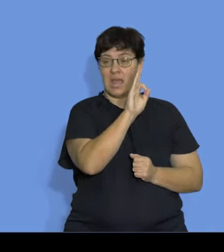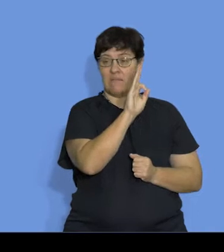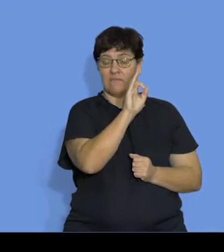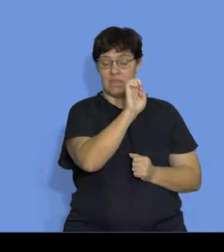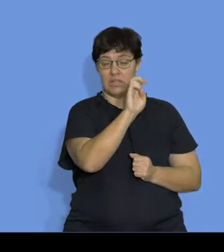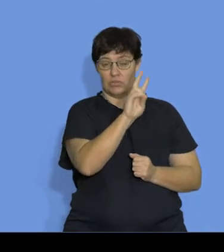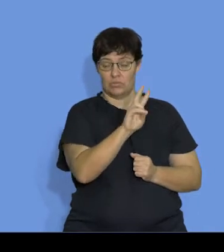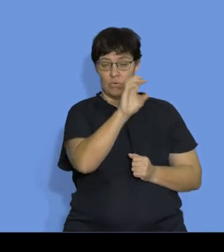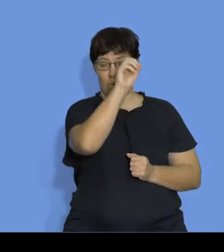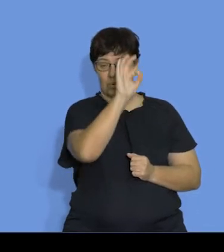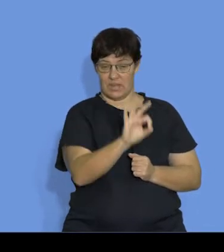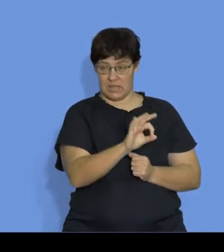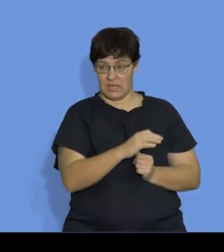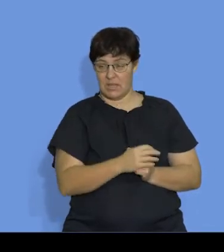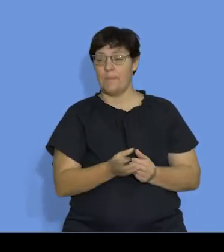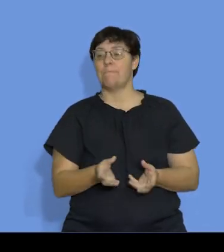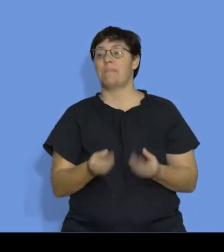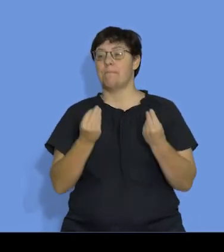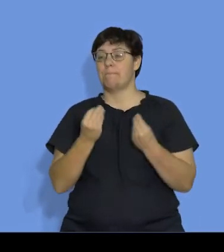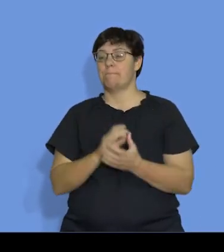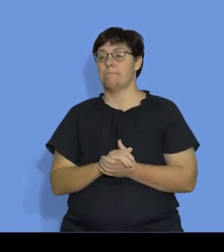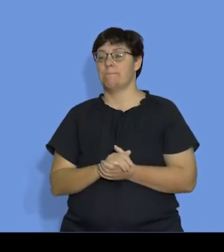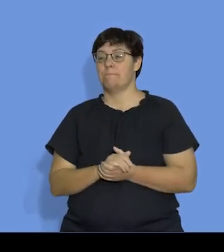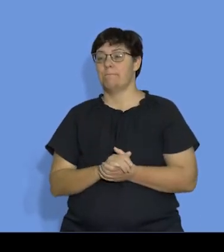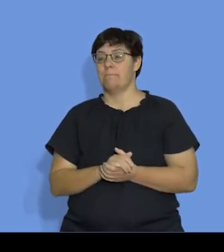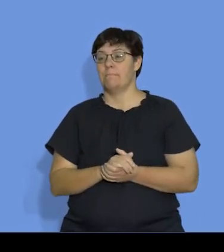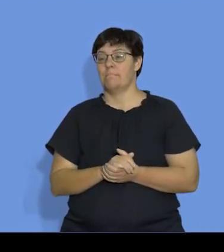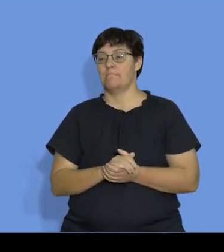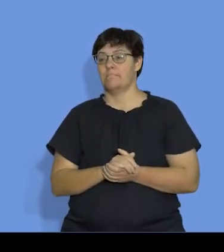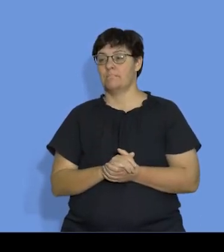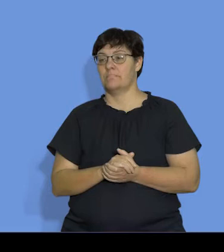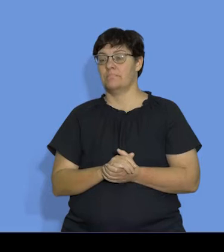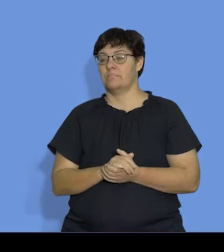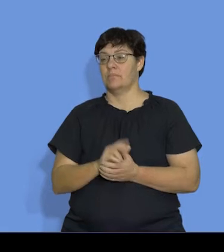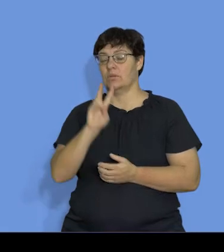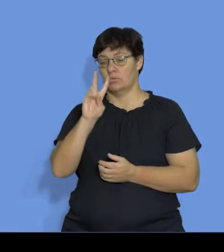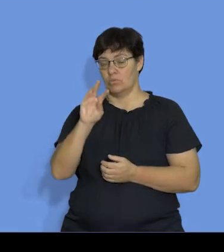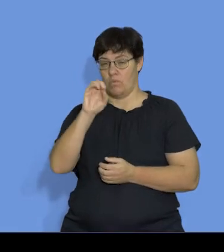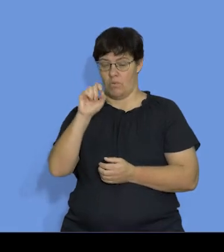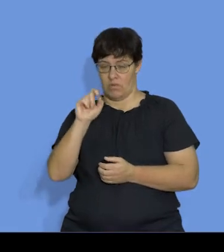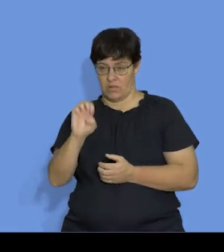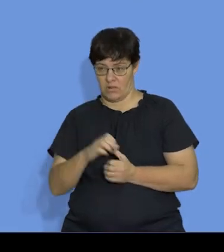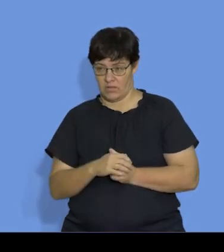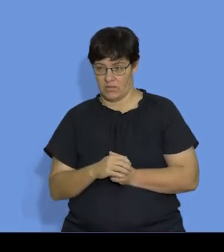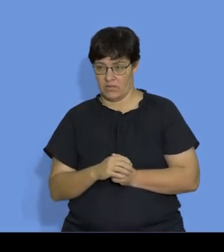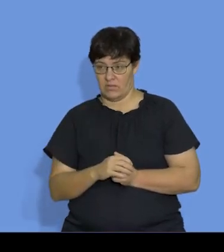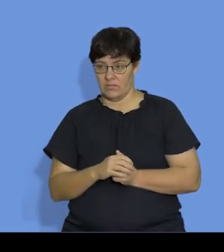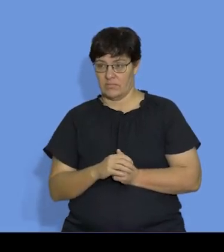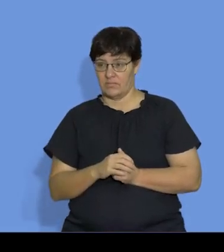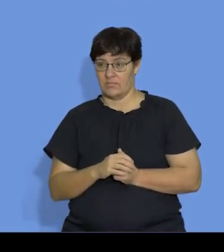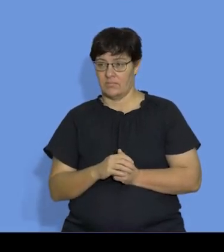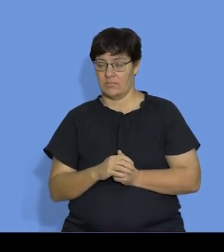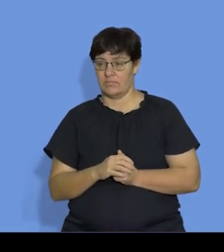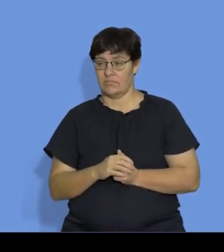iron oxide gives us 2 moles. So the number of moles of iron that will be formed is equals